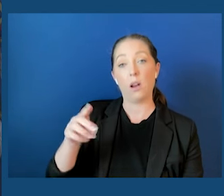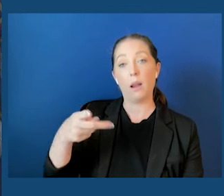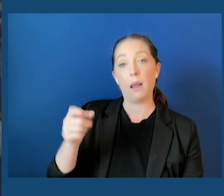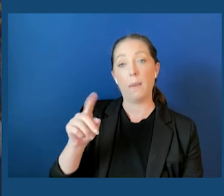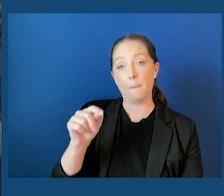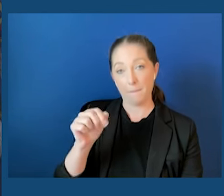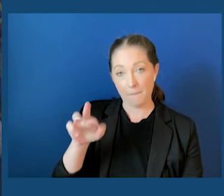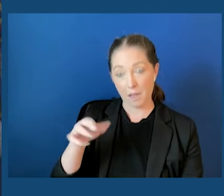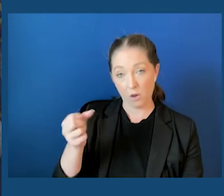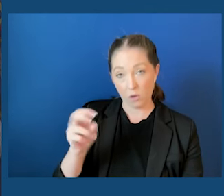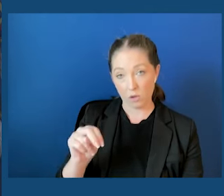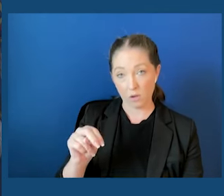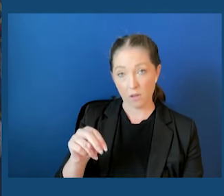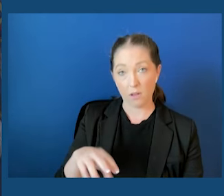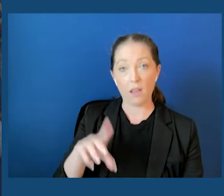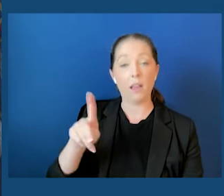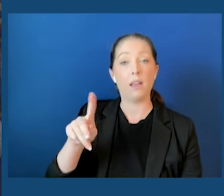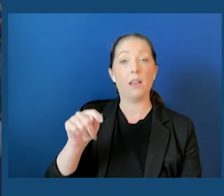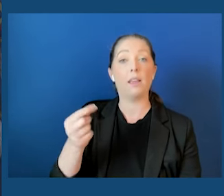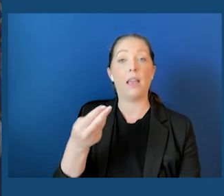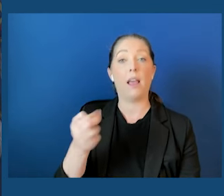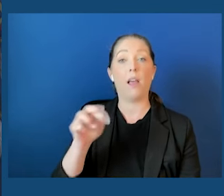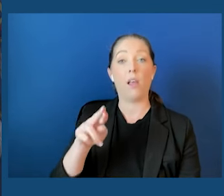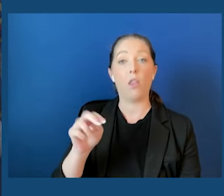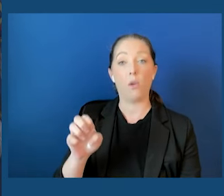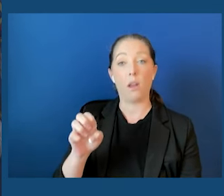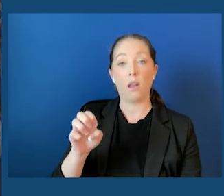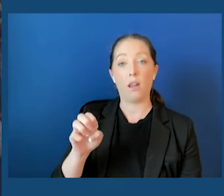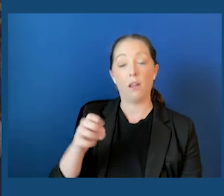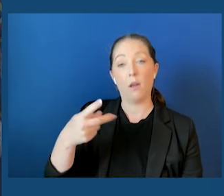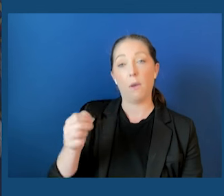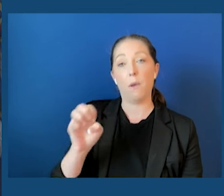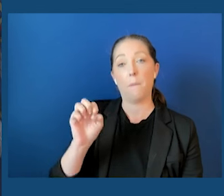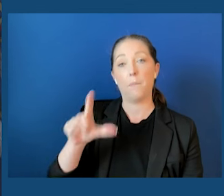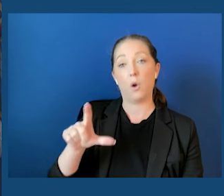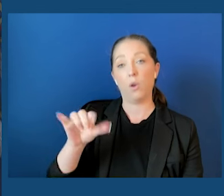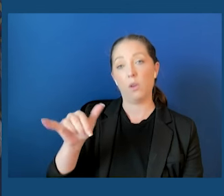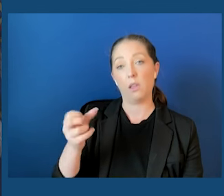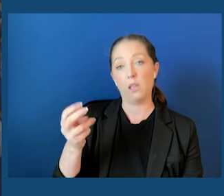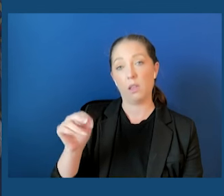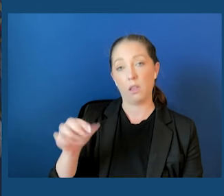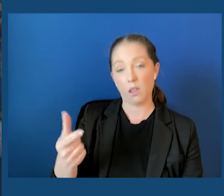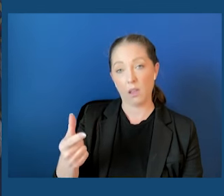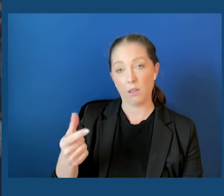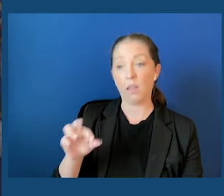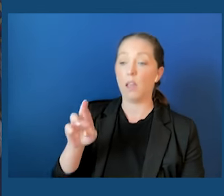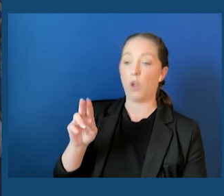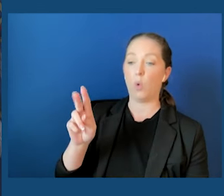and Catherine Macy, Pearl Young, and Ruth Whitfield.